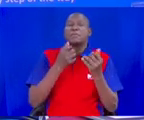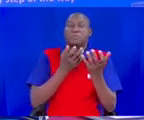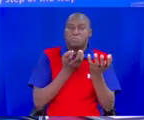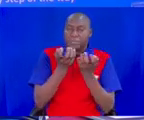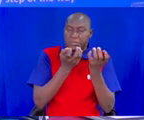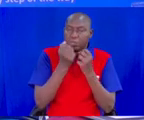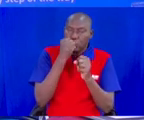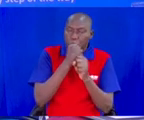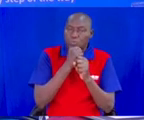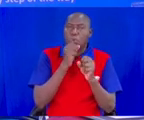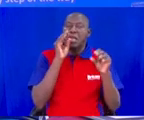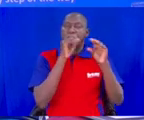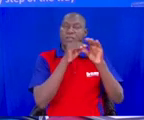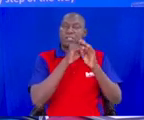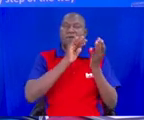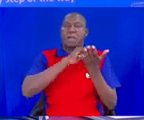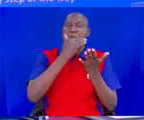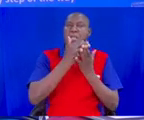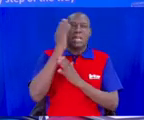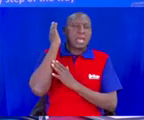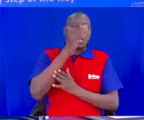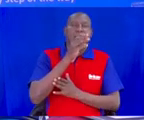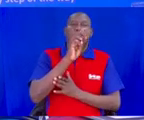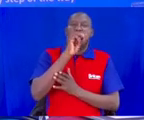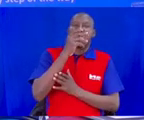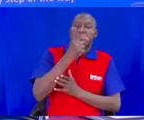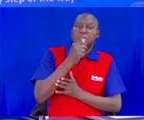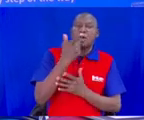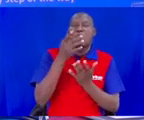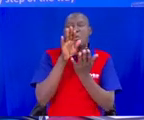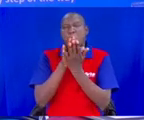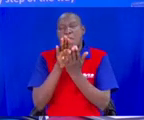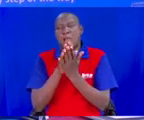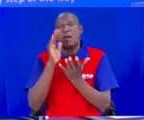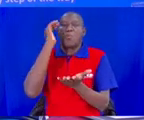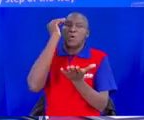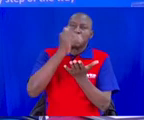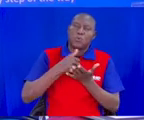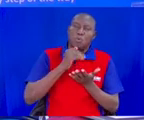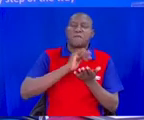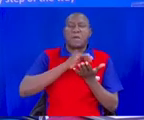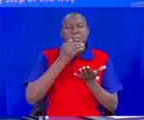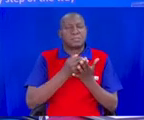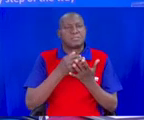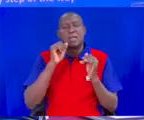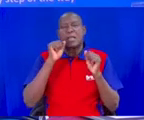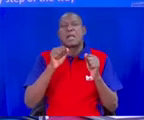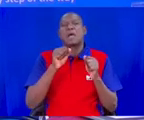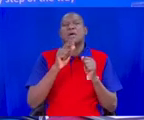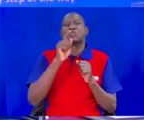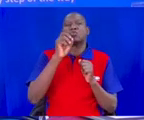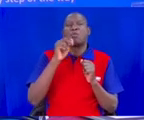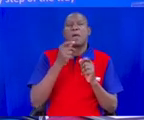that you can invest funds directly from M-Pesa or the bank. You can be able to withdraw funds, you can be able to top up